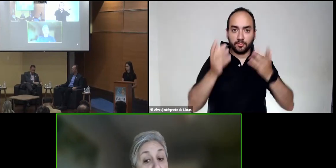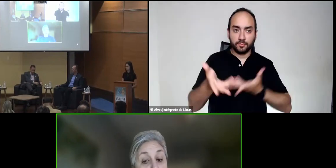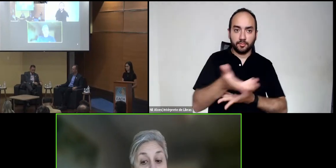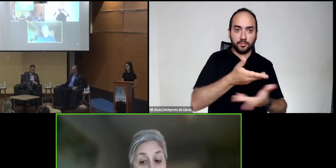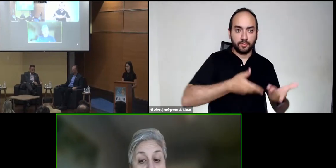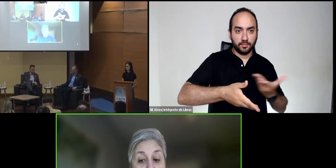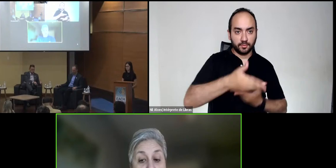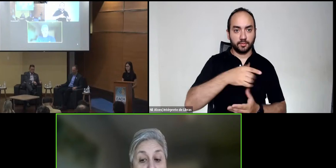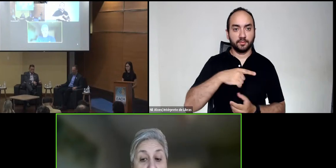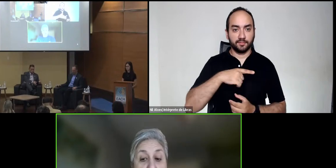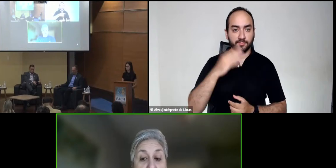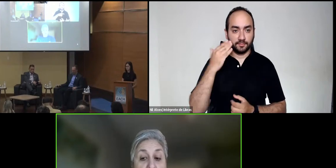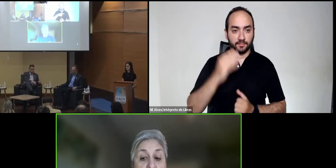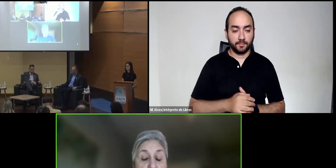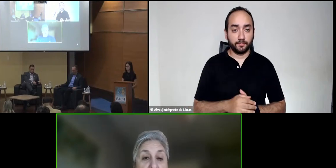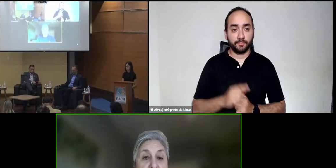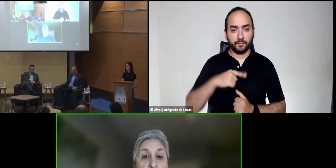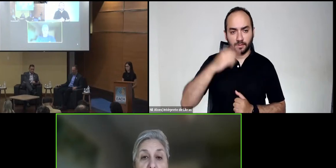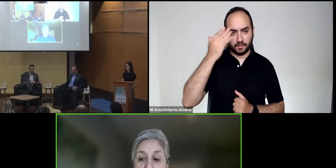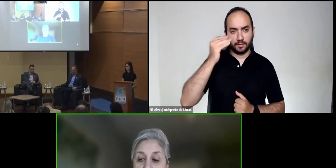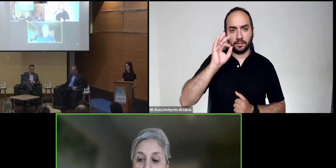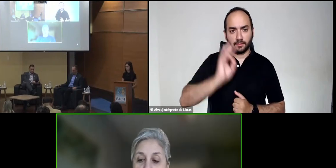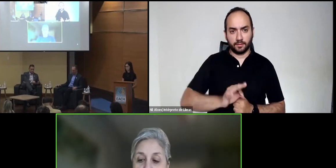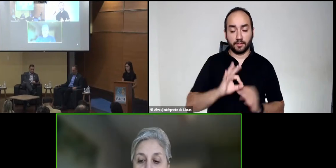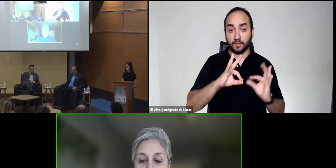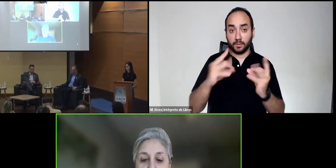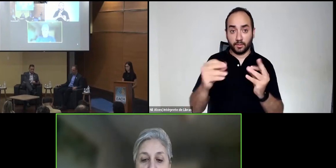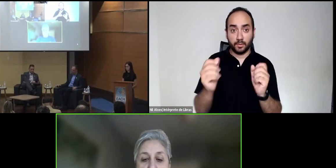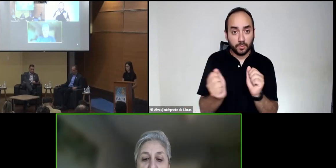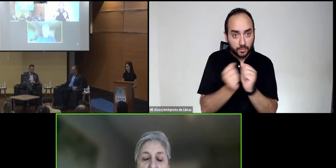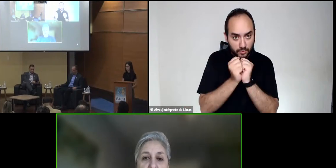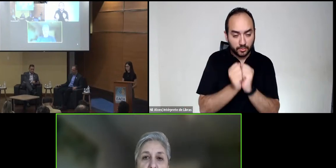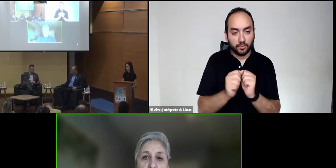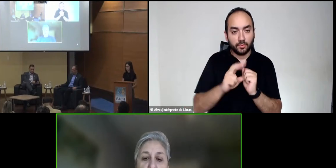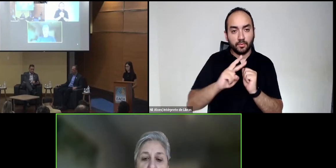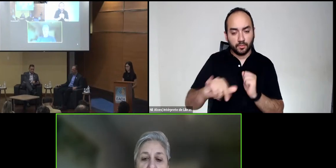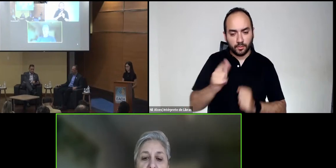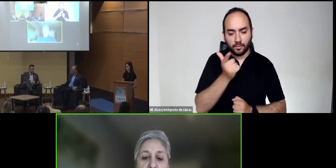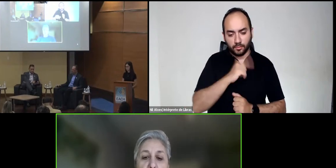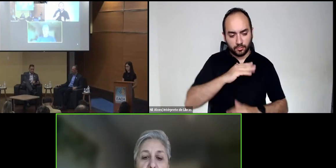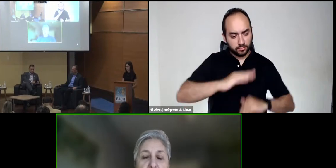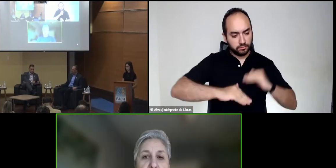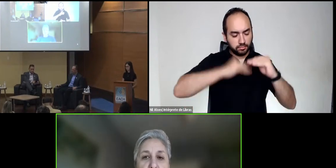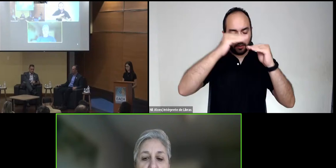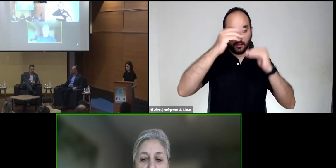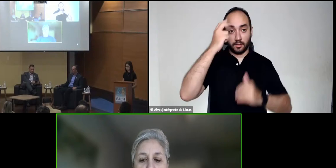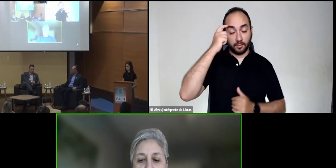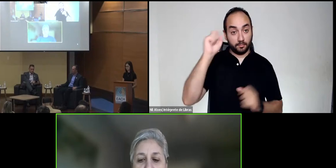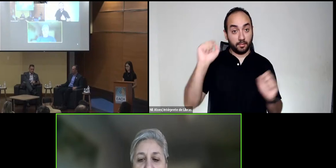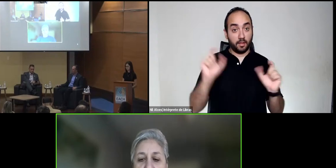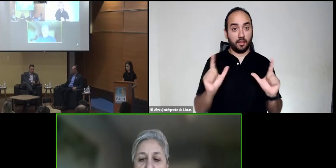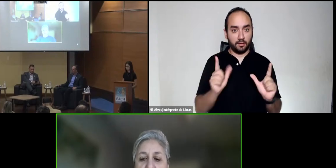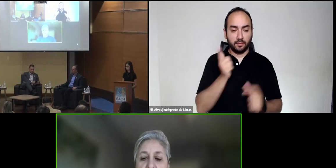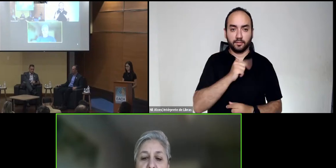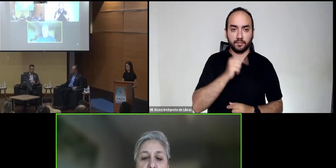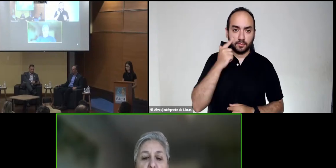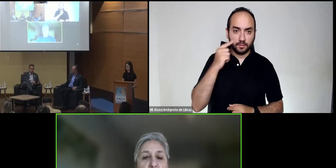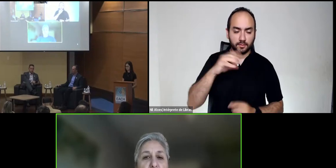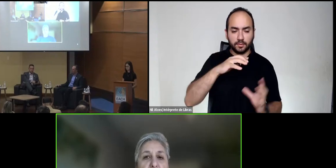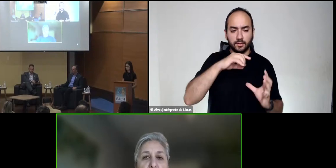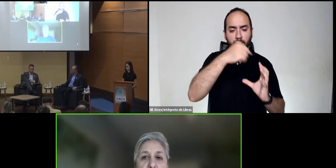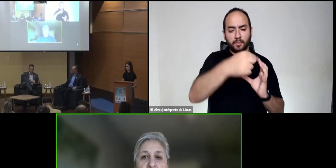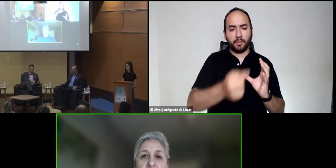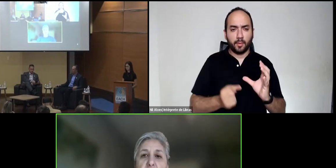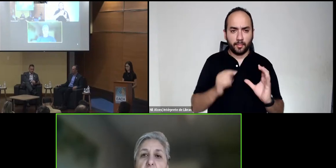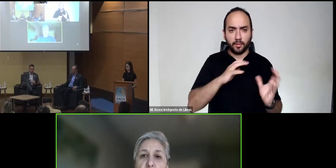I'm sure that all together we'll be able to raise awareness in every corner of the globe about the leisure importance and